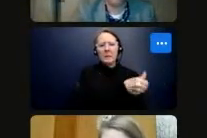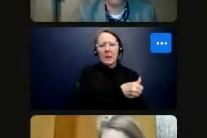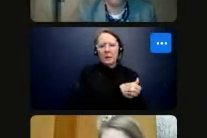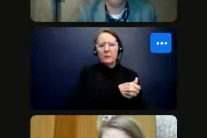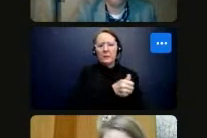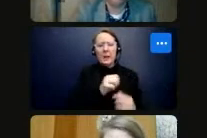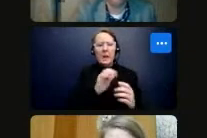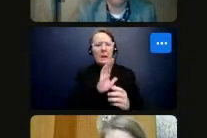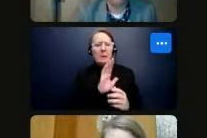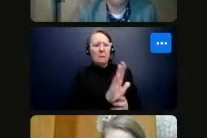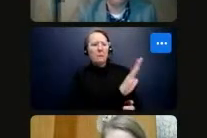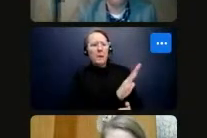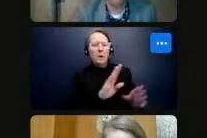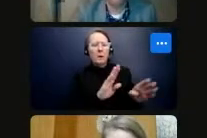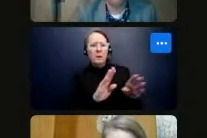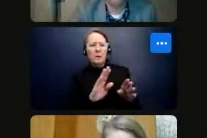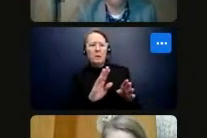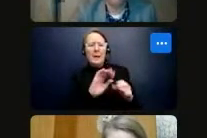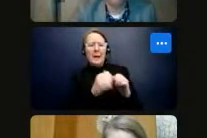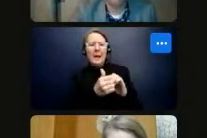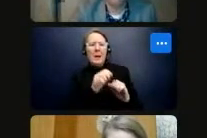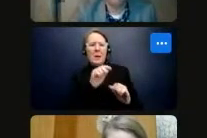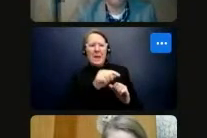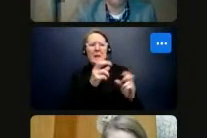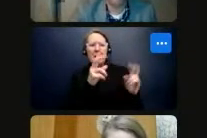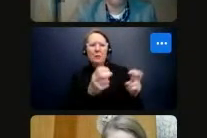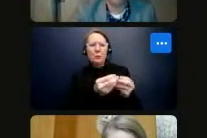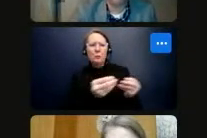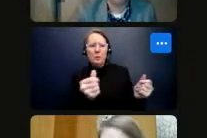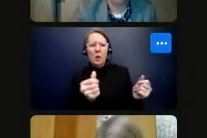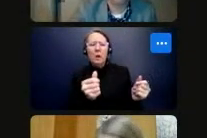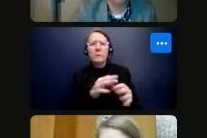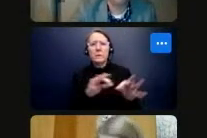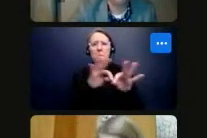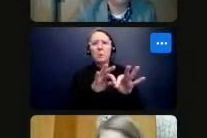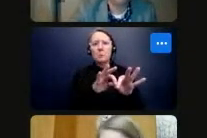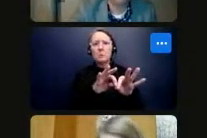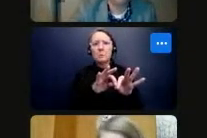that gets resolved at some point, I think is real important.